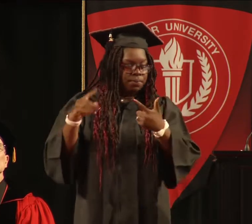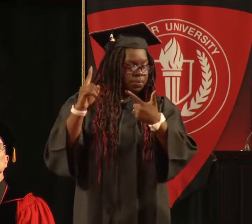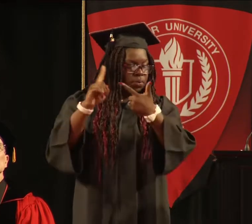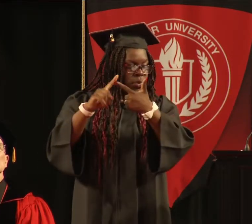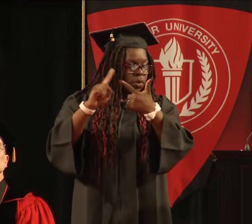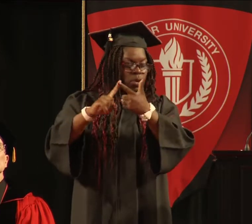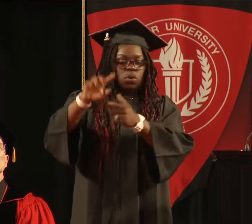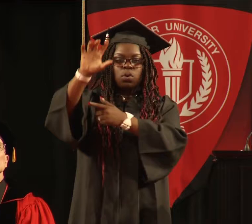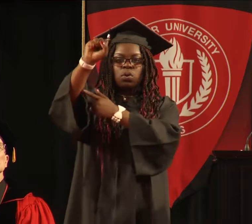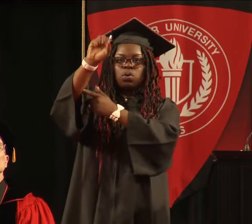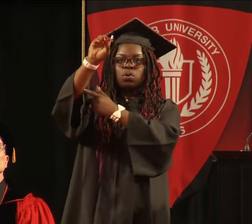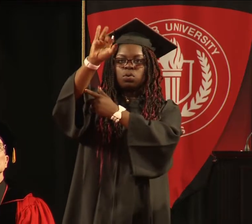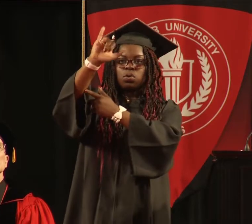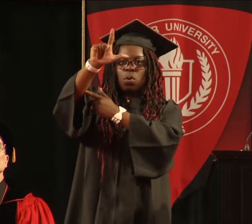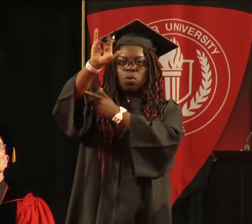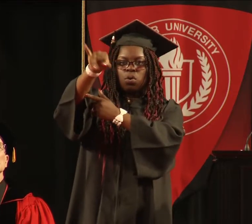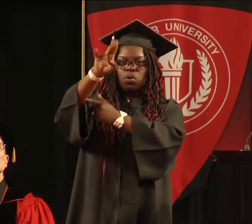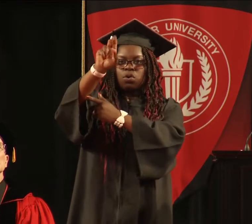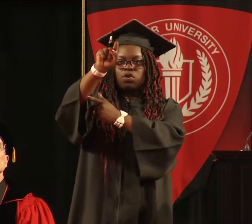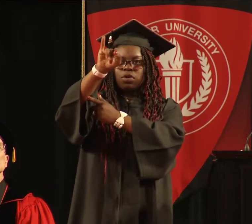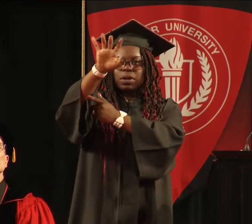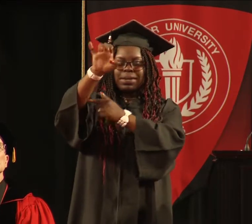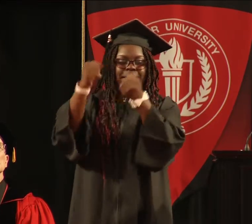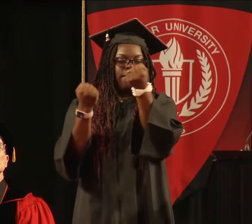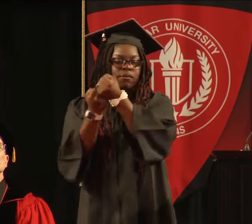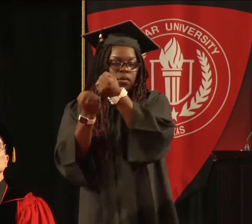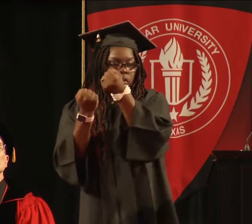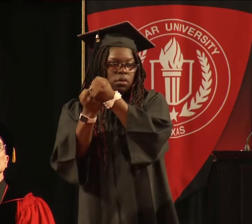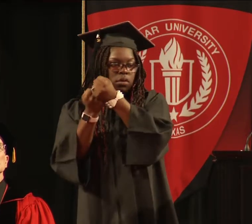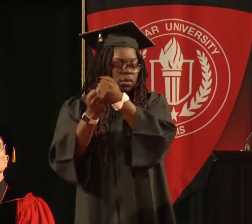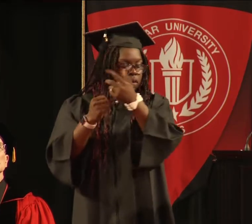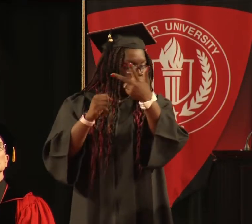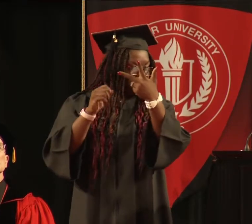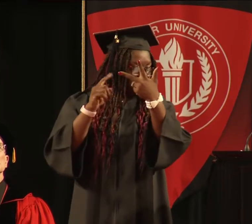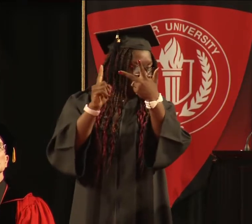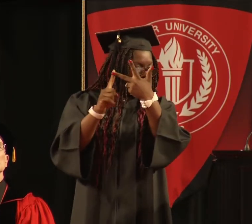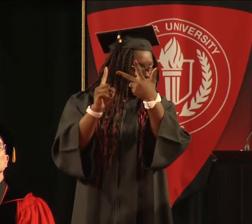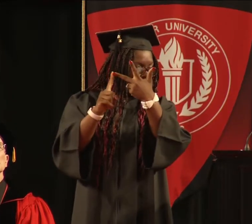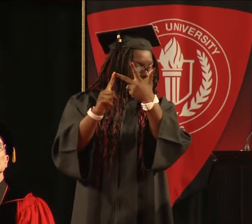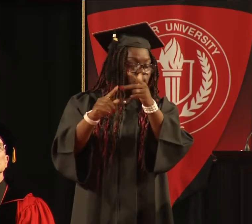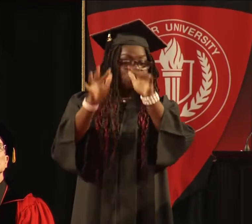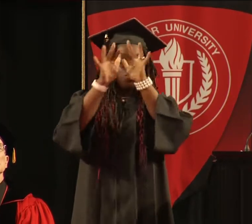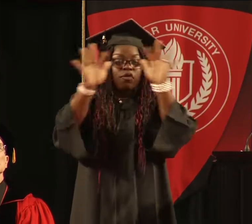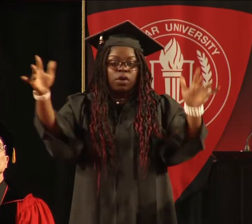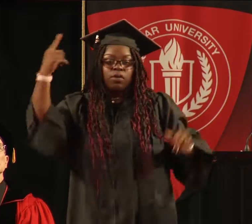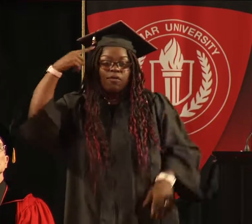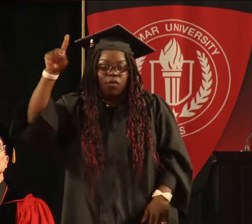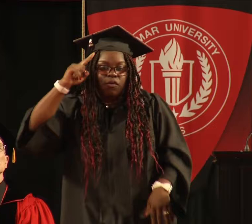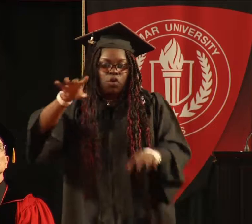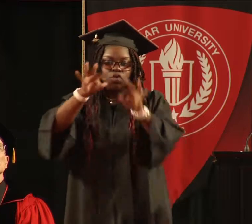Teaching ASL as a second language, social justice and advocacy,